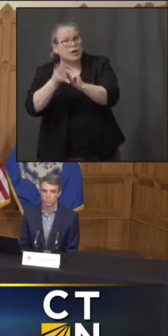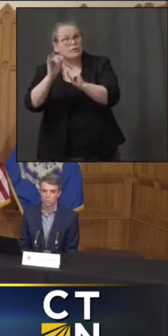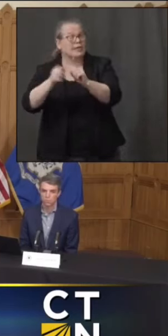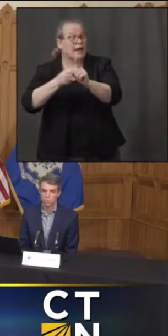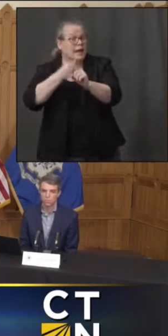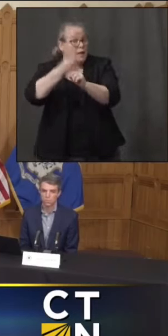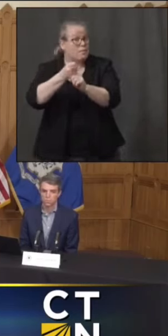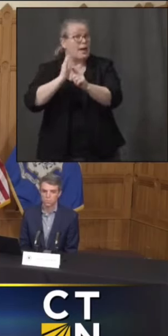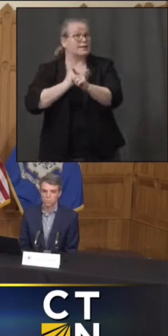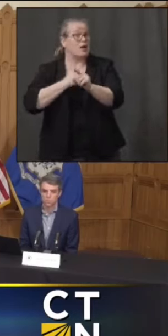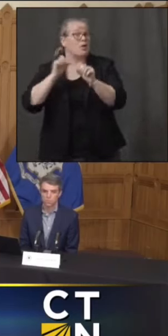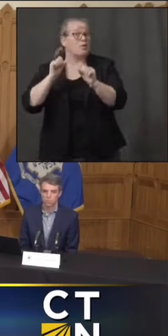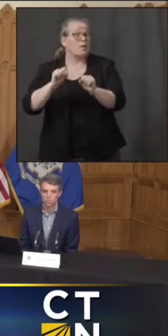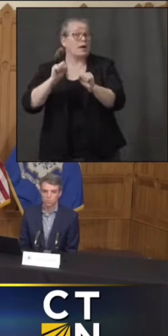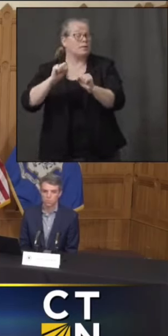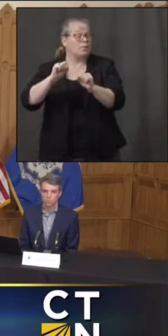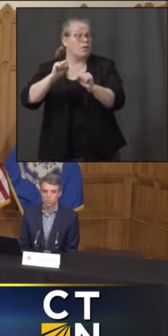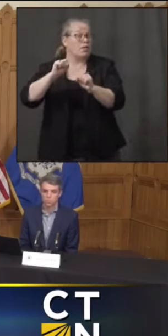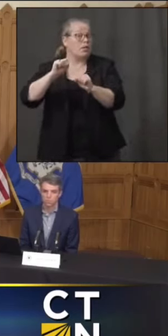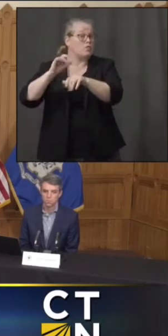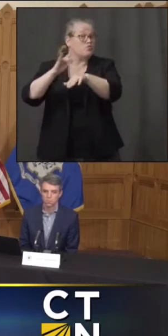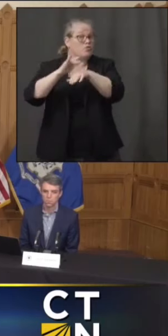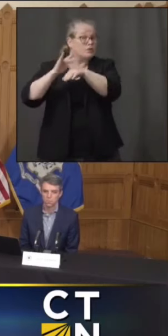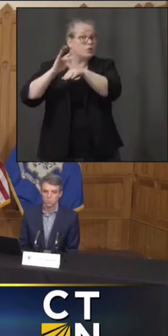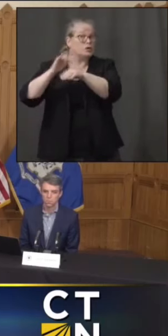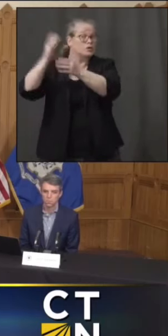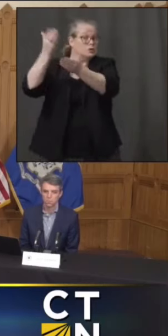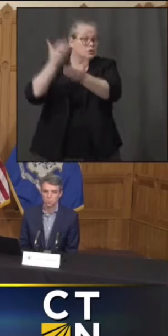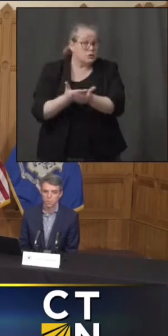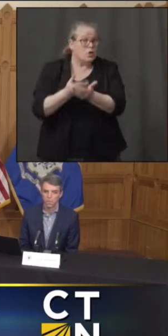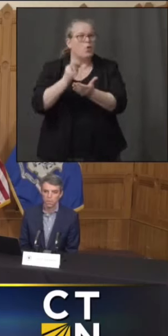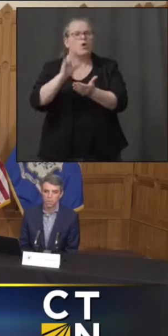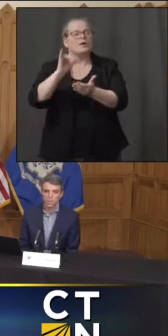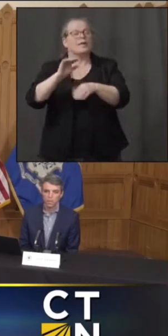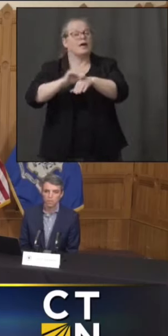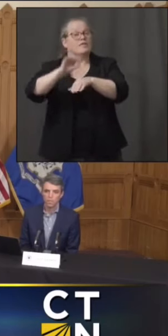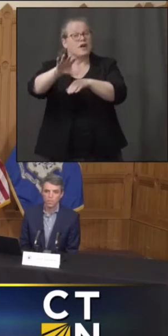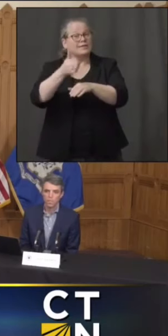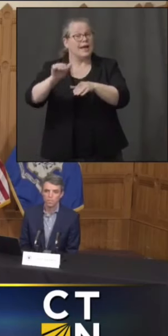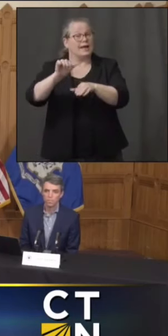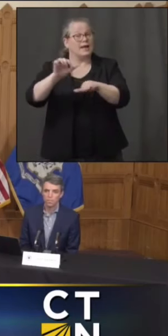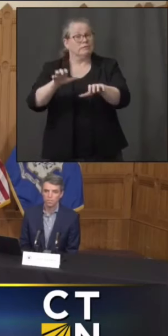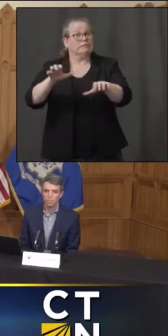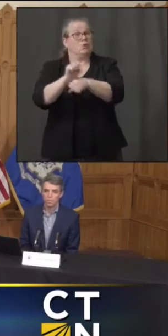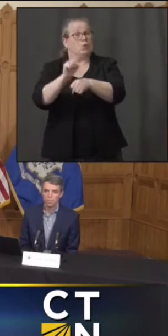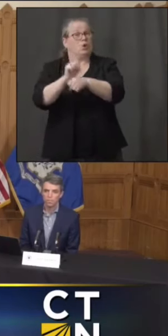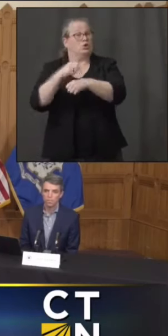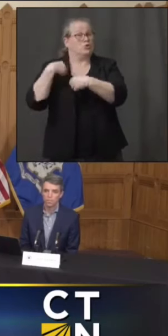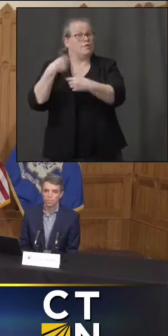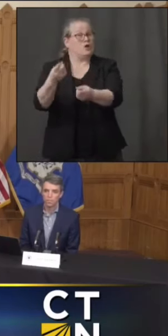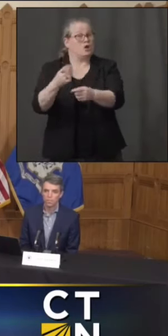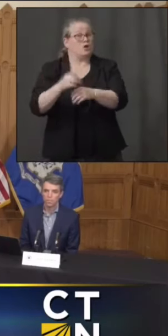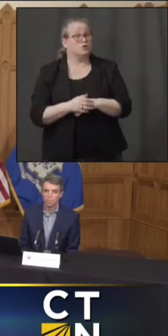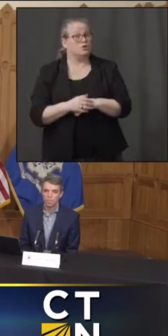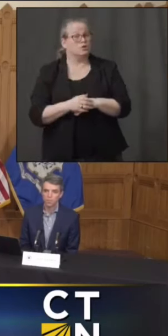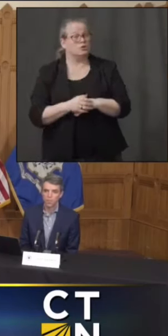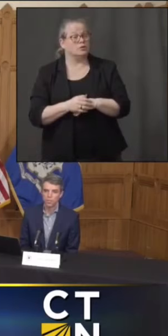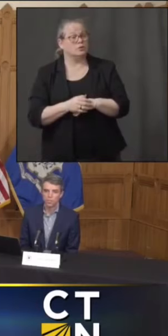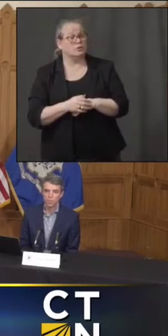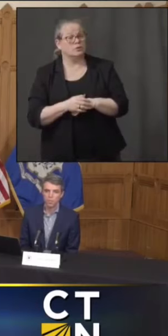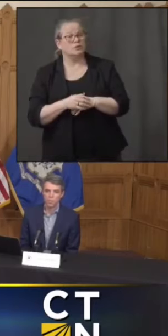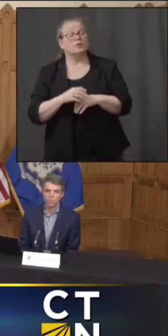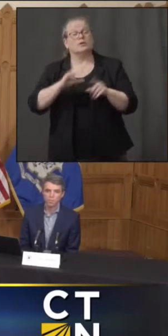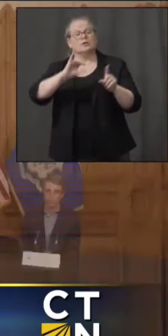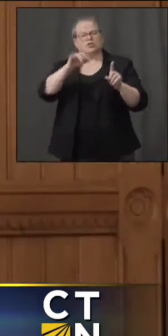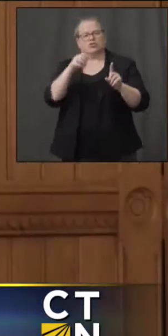or assessments of work that's been done in the state so far. Yeah, we decided to... Oh, go ahead, Josh. I'm sorry, just